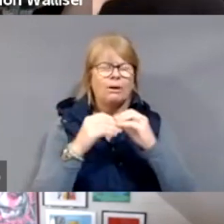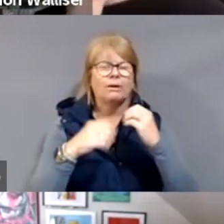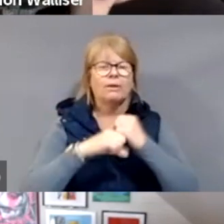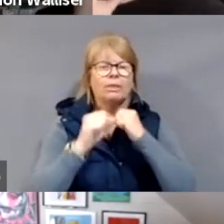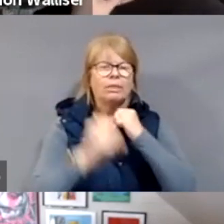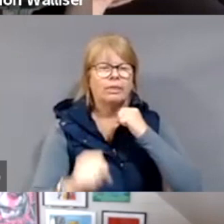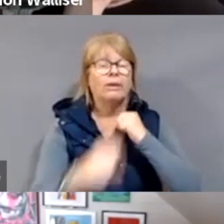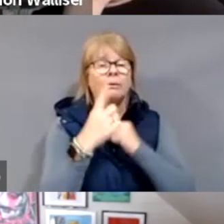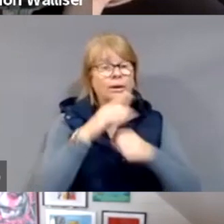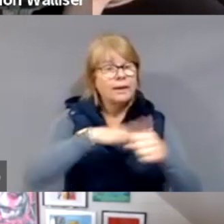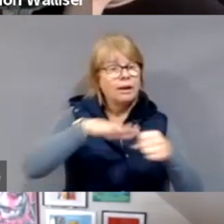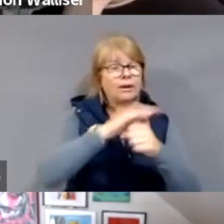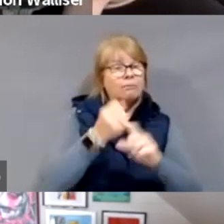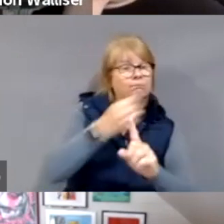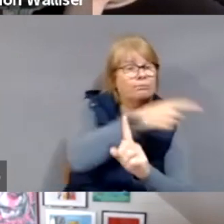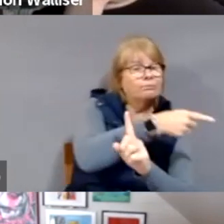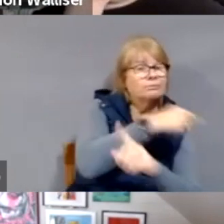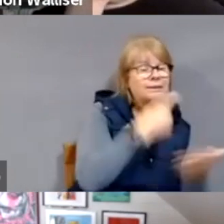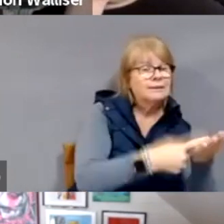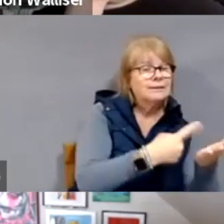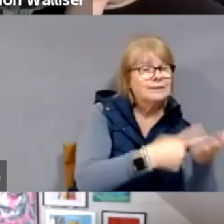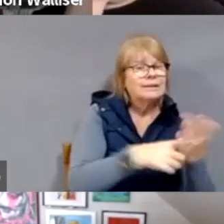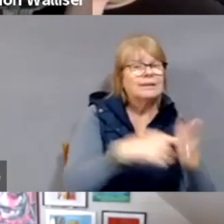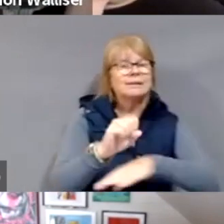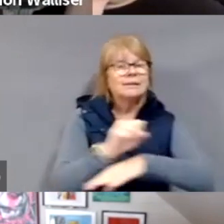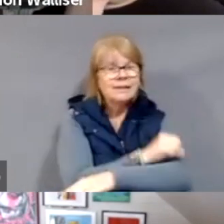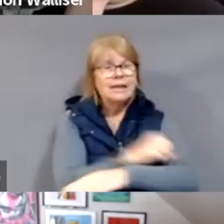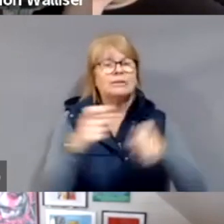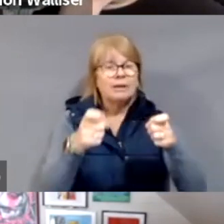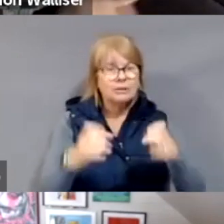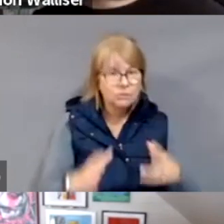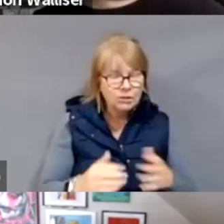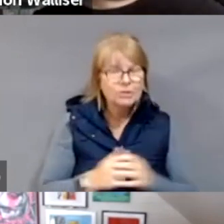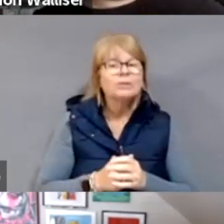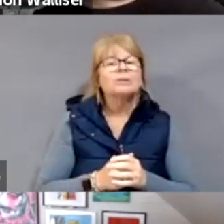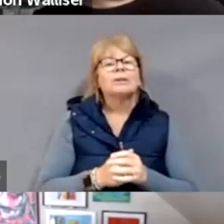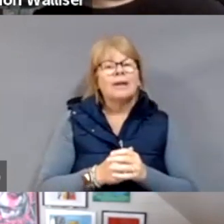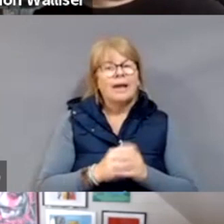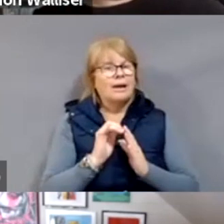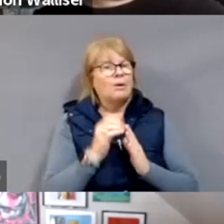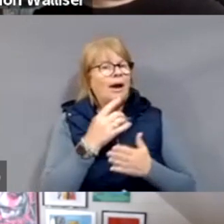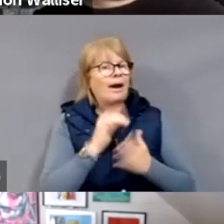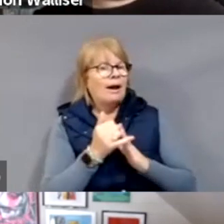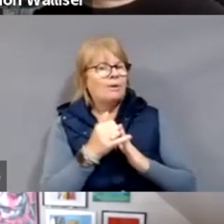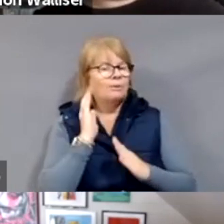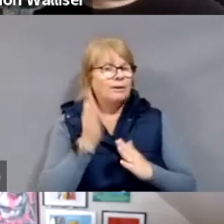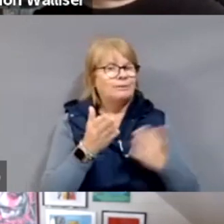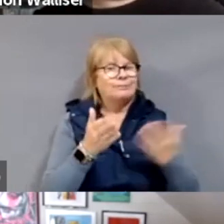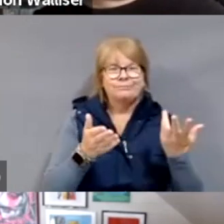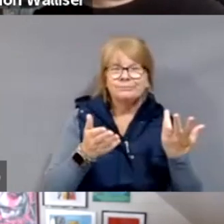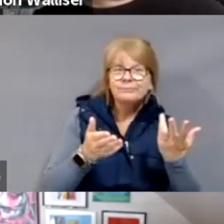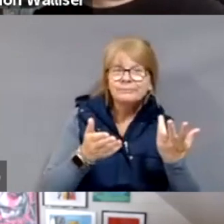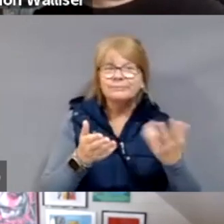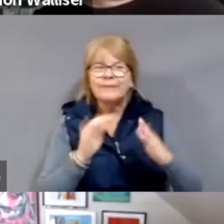that we didn't really talk about today was stage managers and directors, how that works to get the foot in the